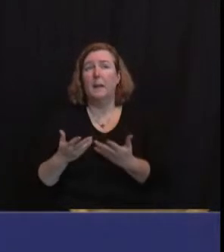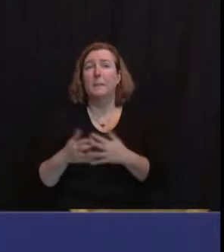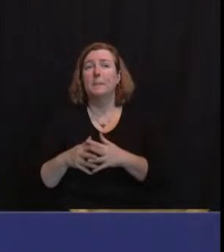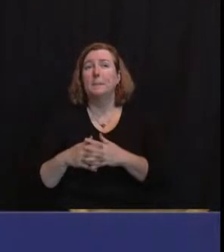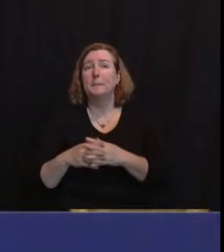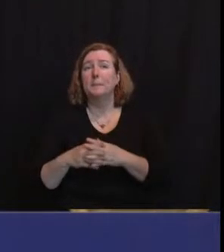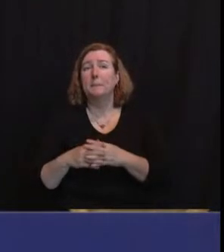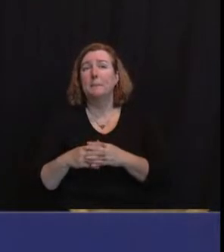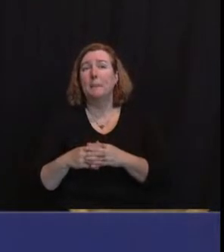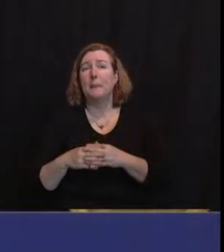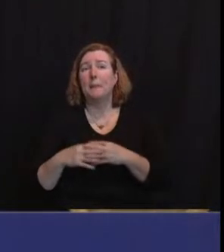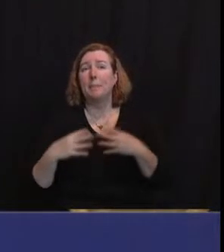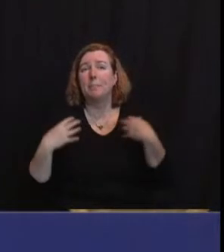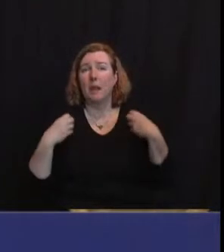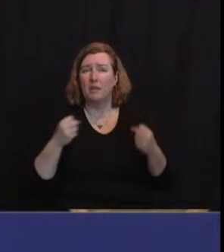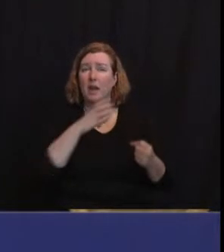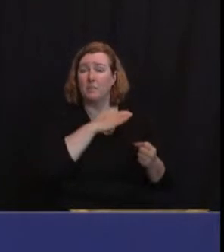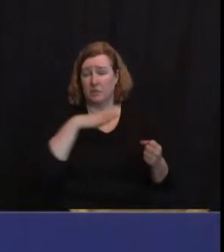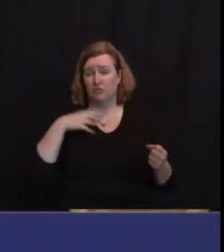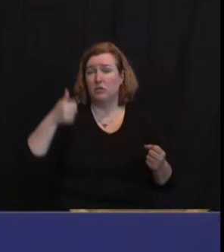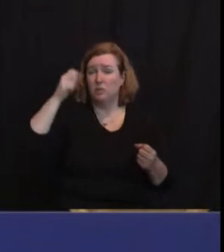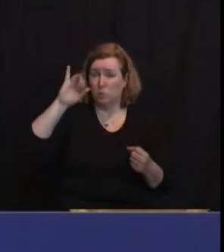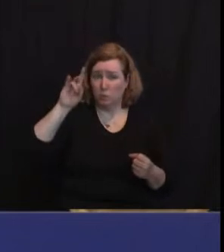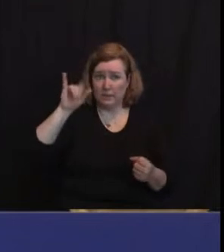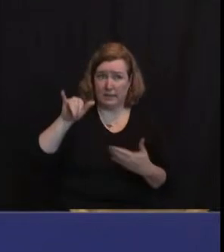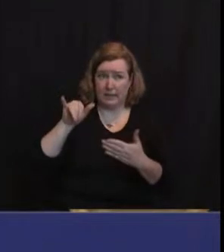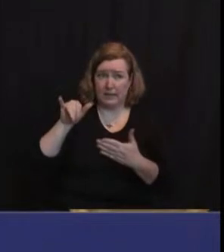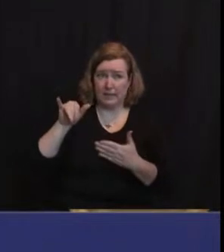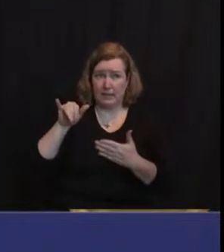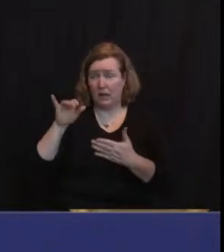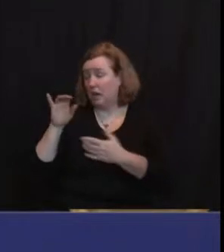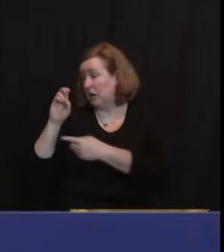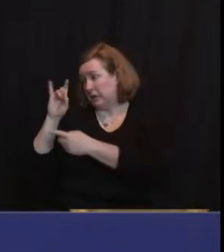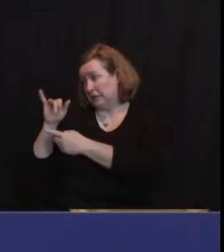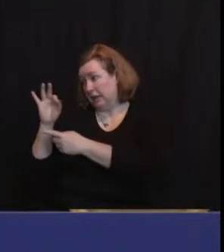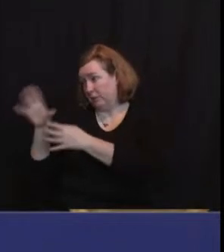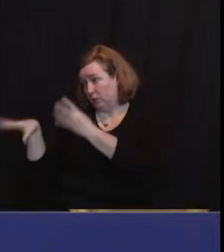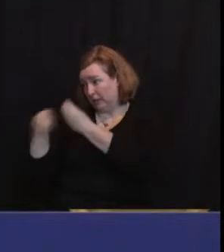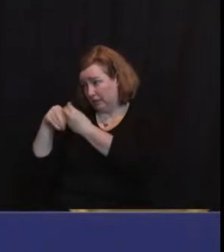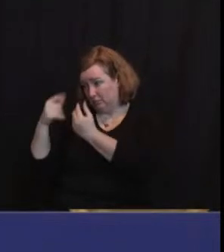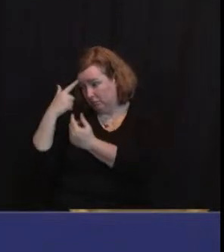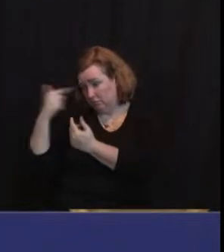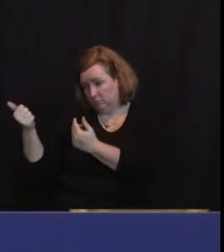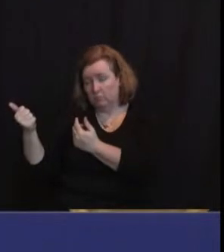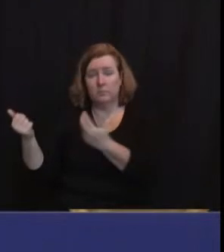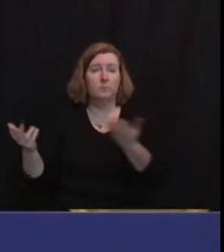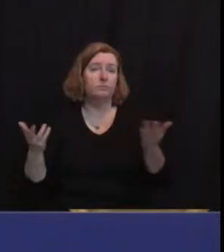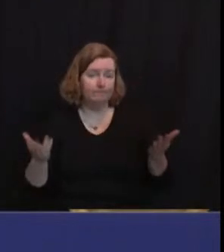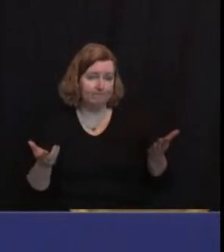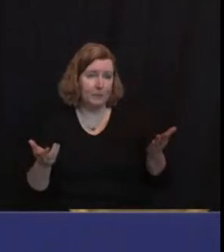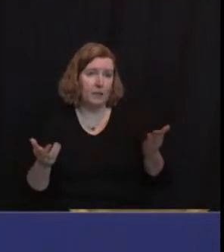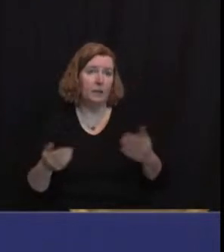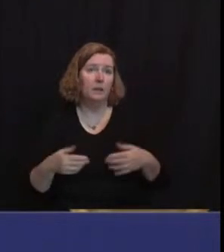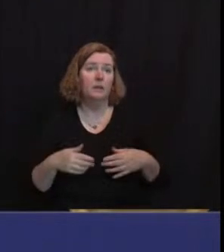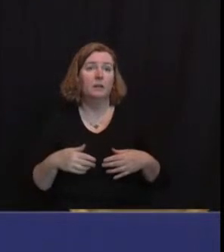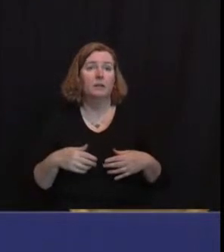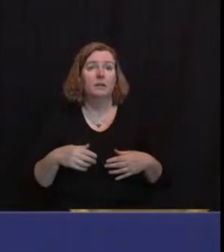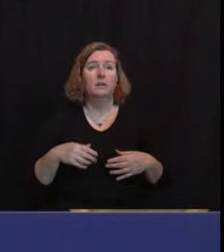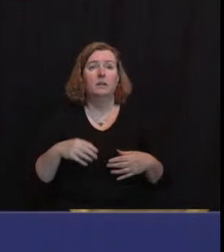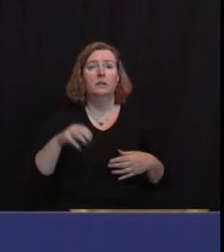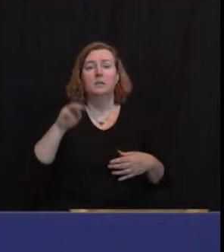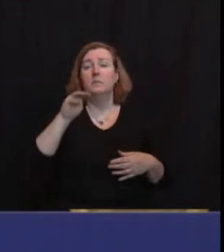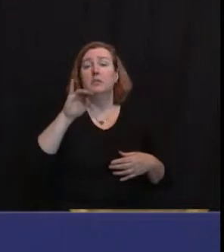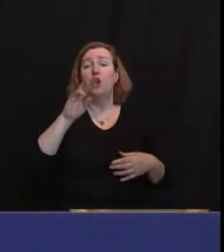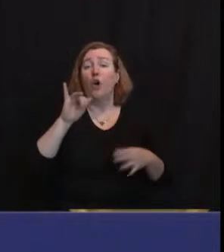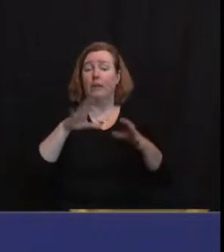in terms of the efforts, and Governor, maybe you want to weigh in on this as well, to get our minority communities vaccinated,